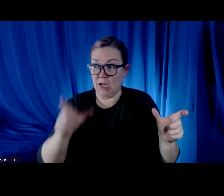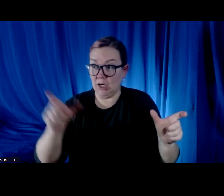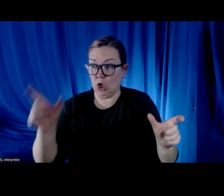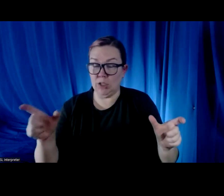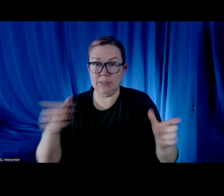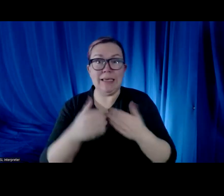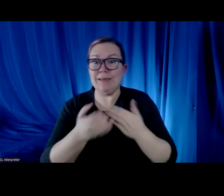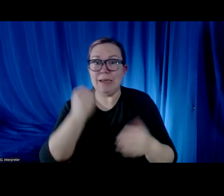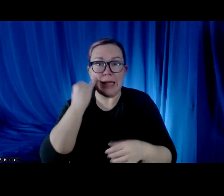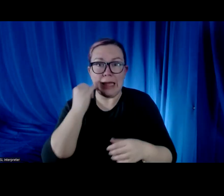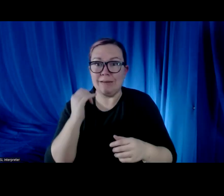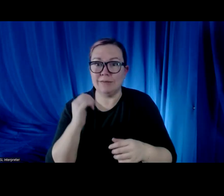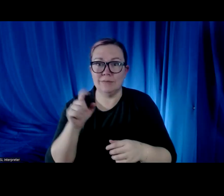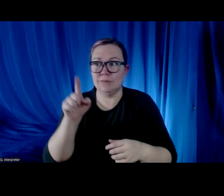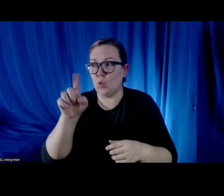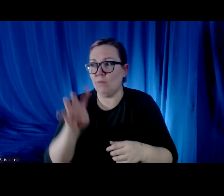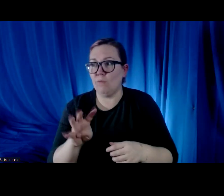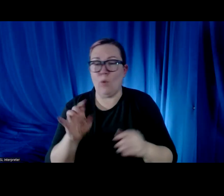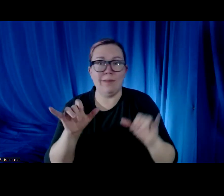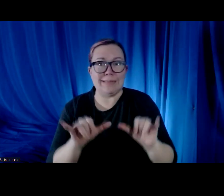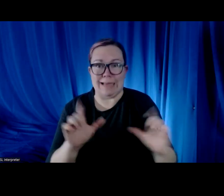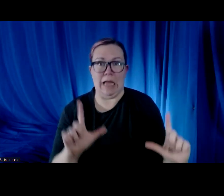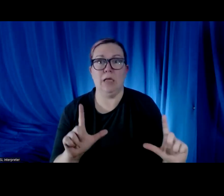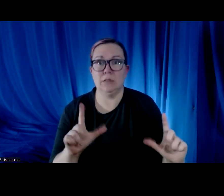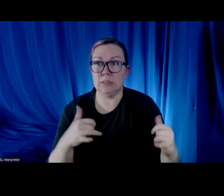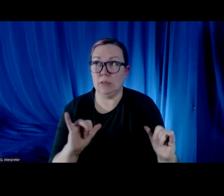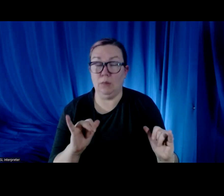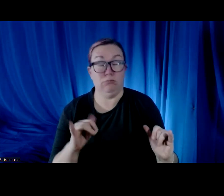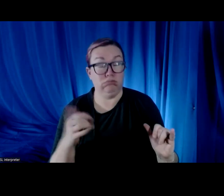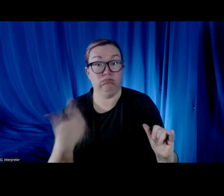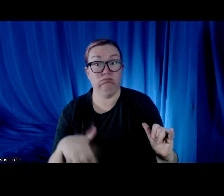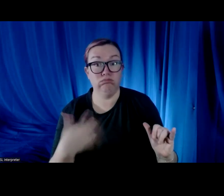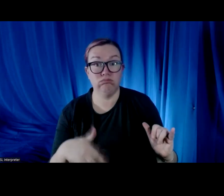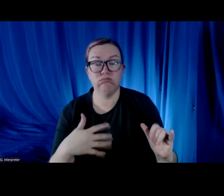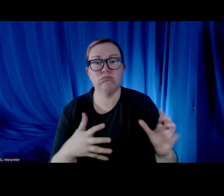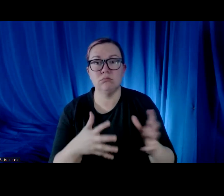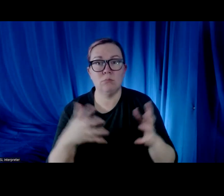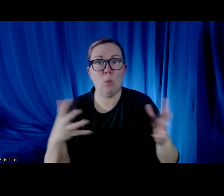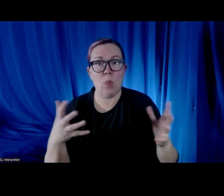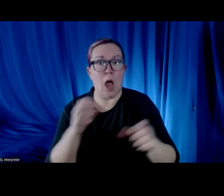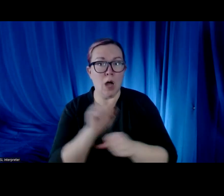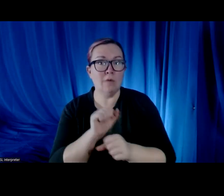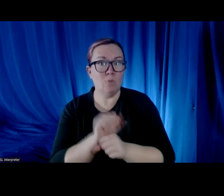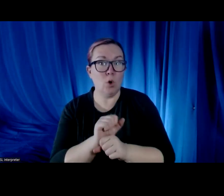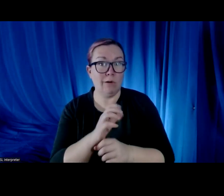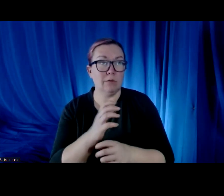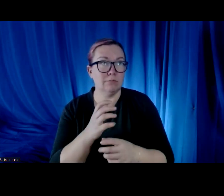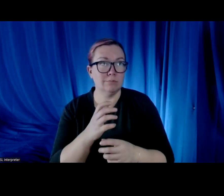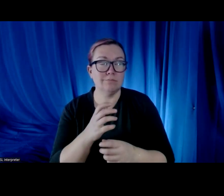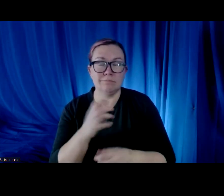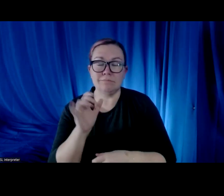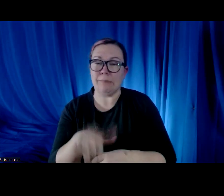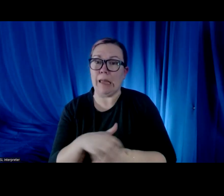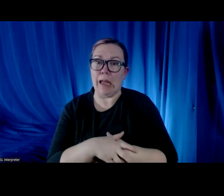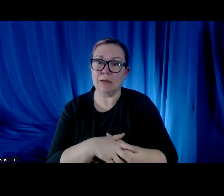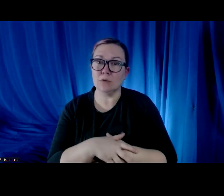of from the like 4 foot to 8 foot scale is it's a pretty big undertaking. So that's